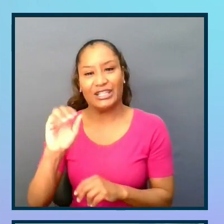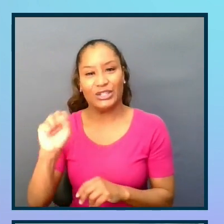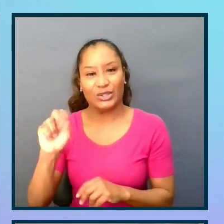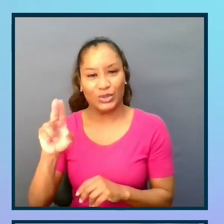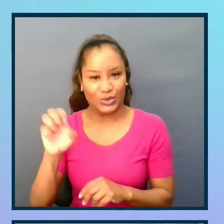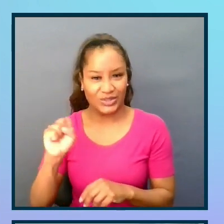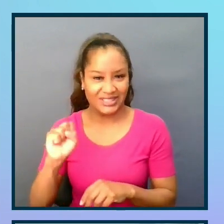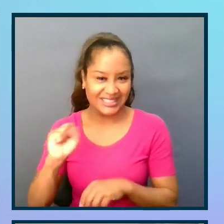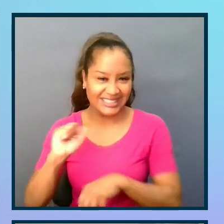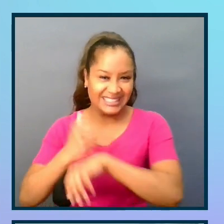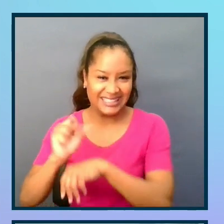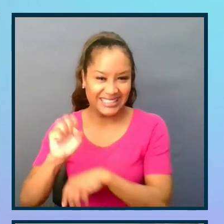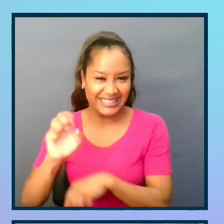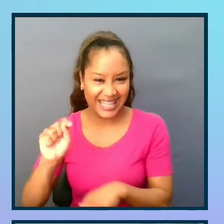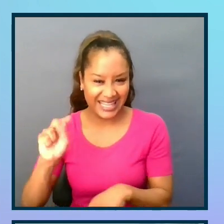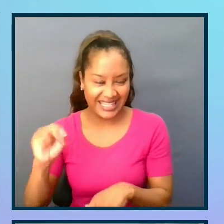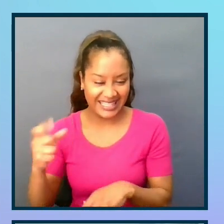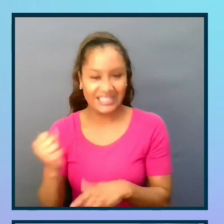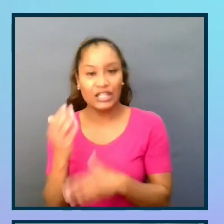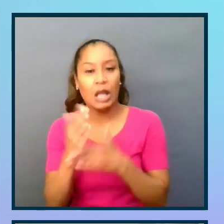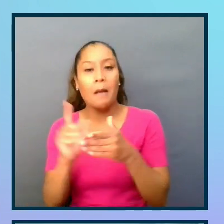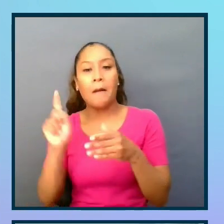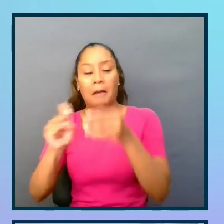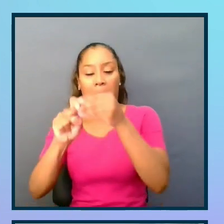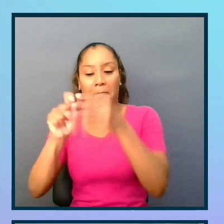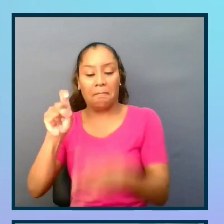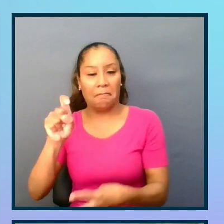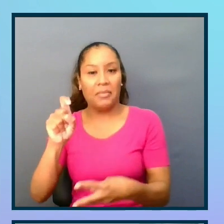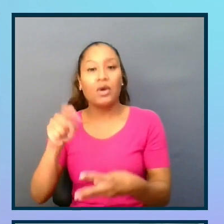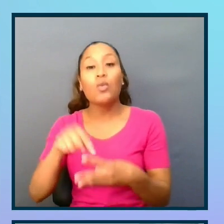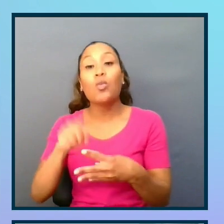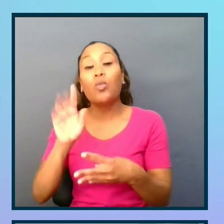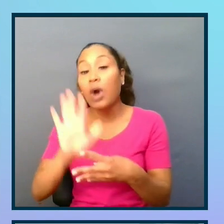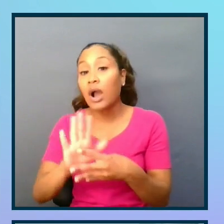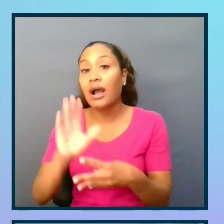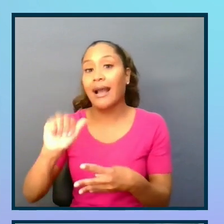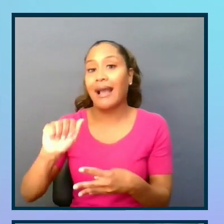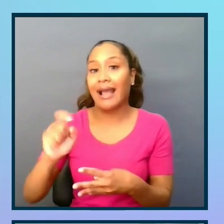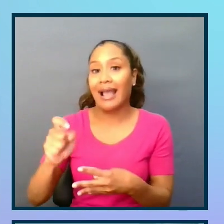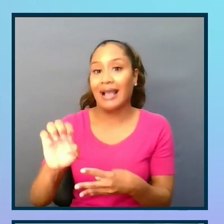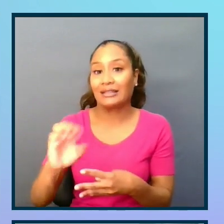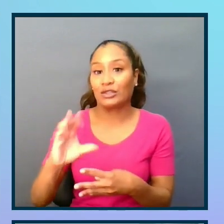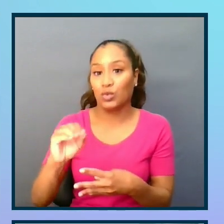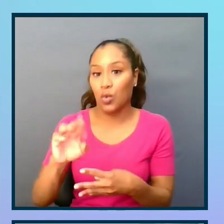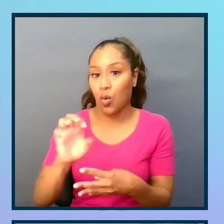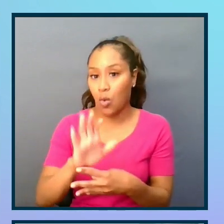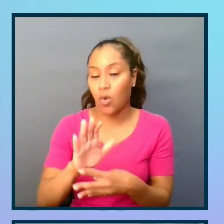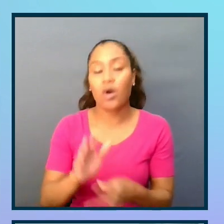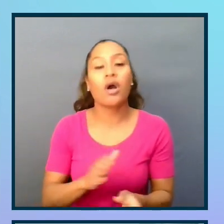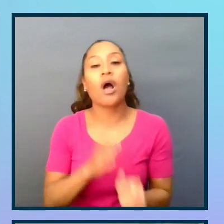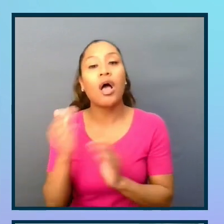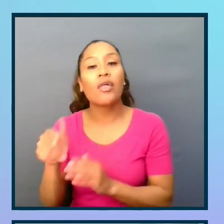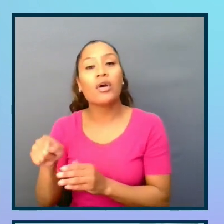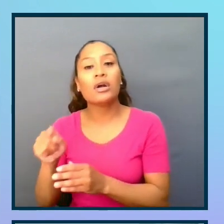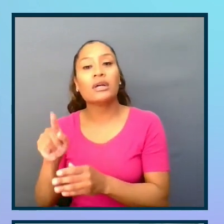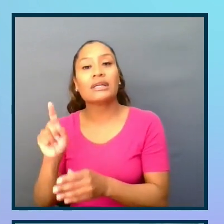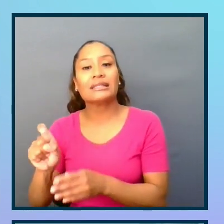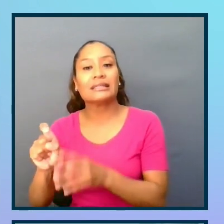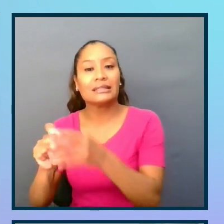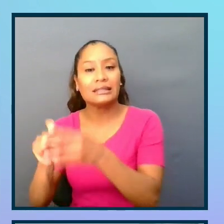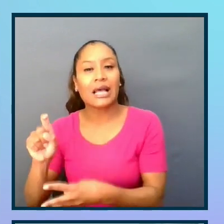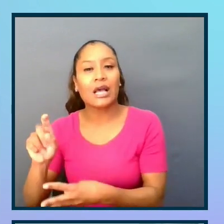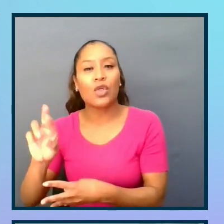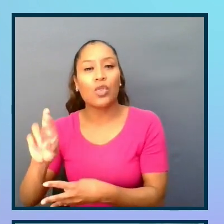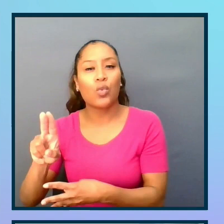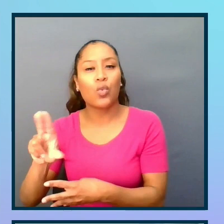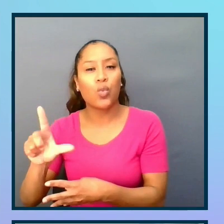got some select drop downs in there. One for the Axe core version, and then another one for being able to select the rule set. Finally, there's